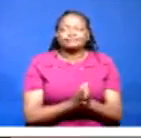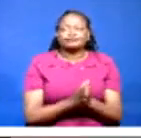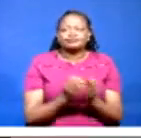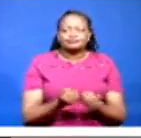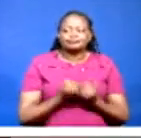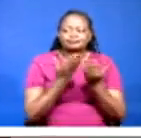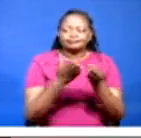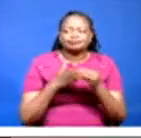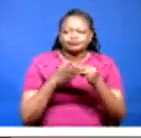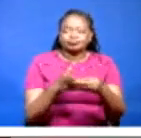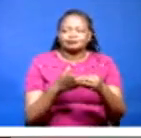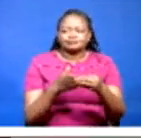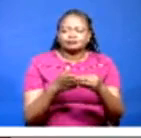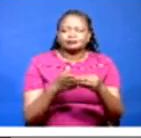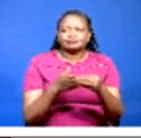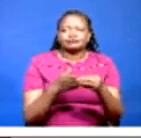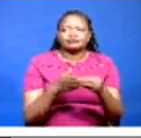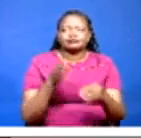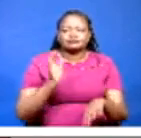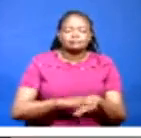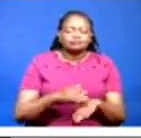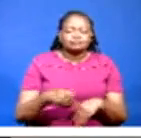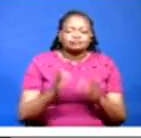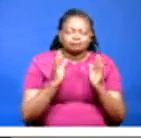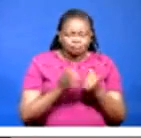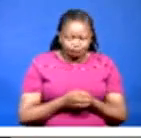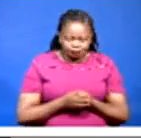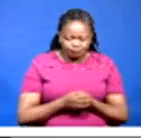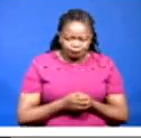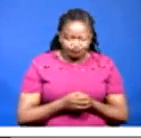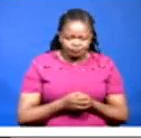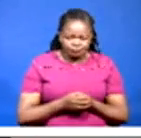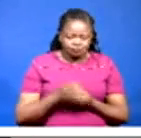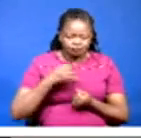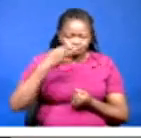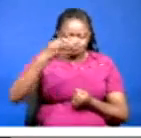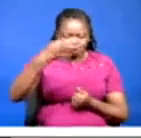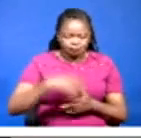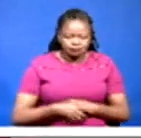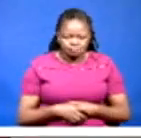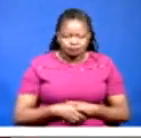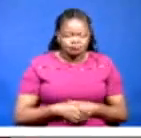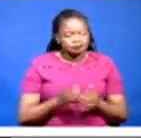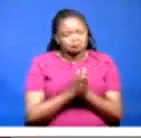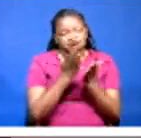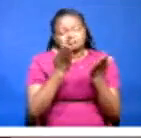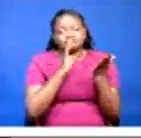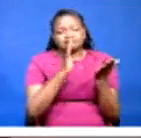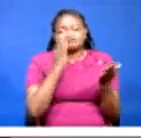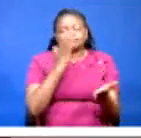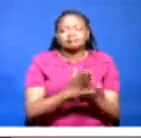leadership in the direction of the future. And maybe to confirm to